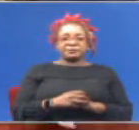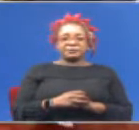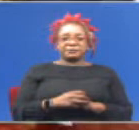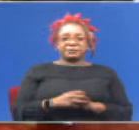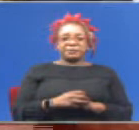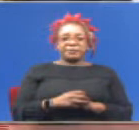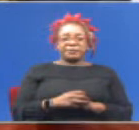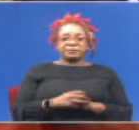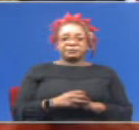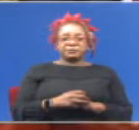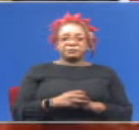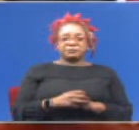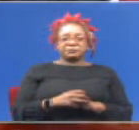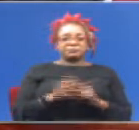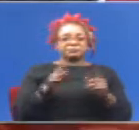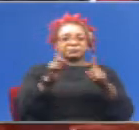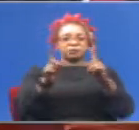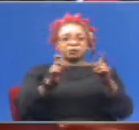Any question?